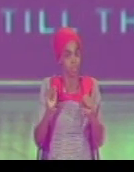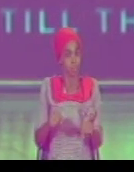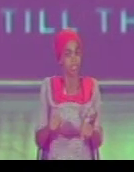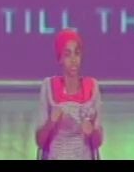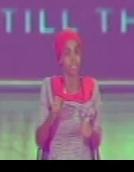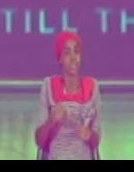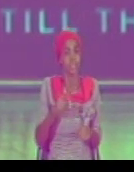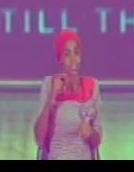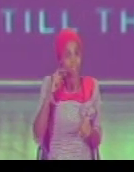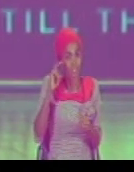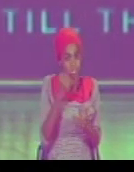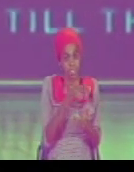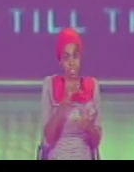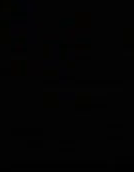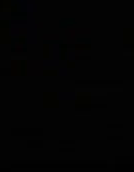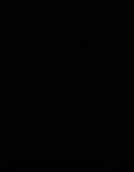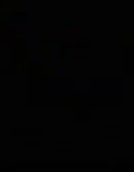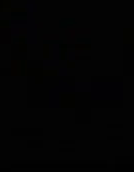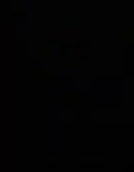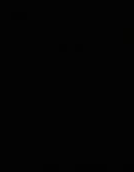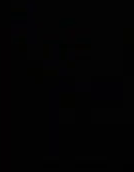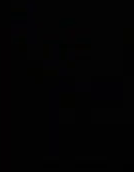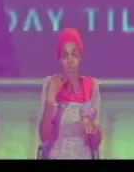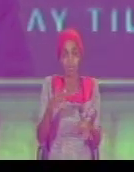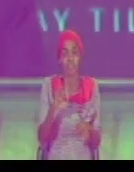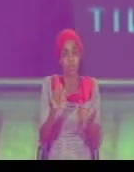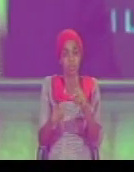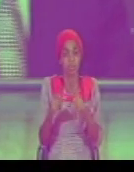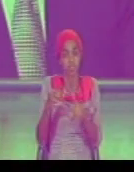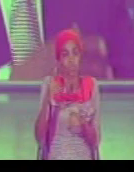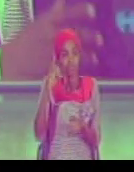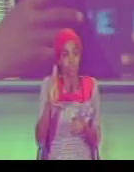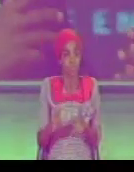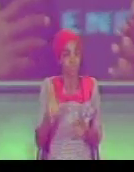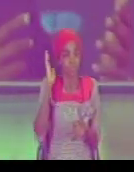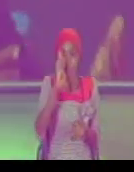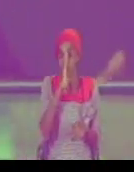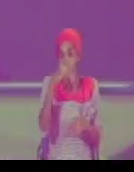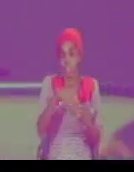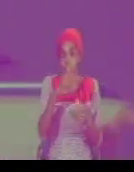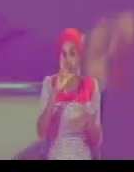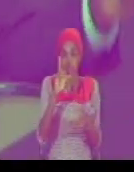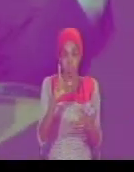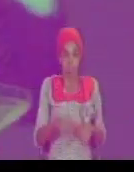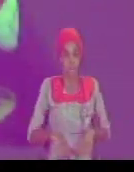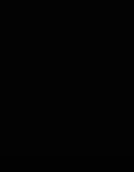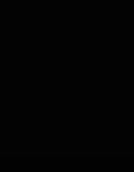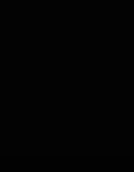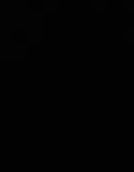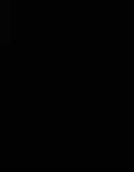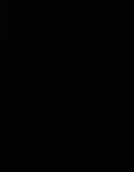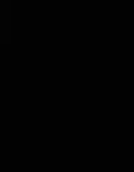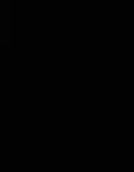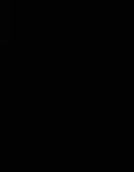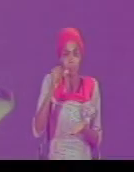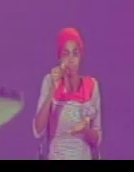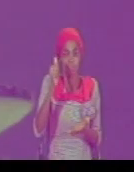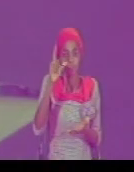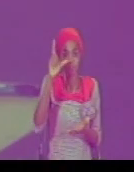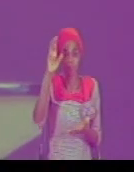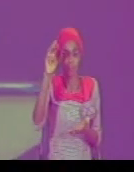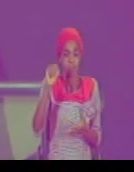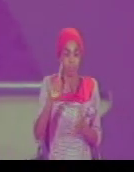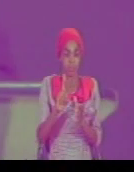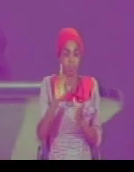God must be in your life. In Psalm 135 verse 4, for the Lord has chosen Jacob